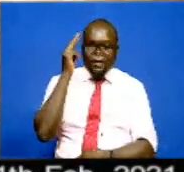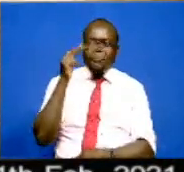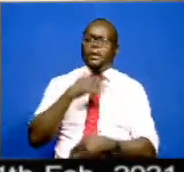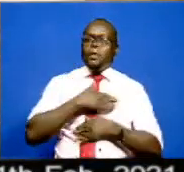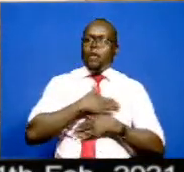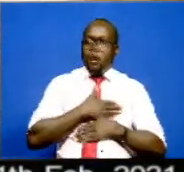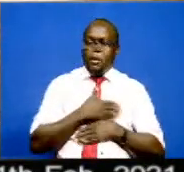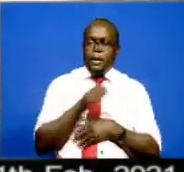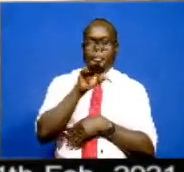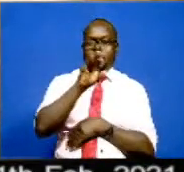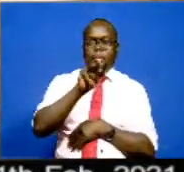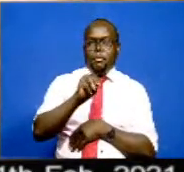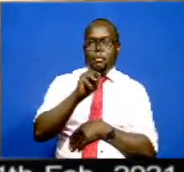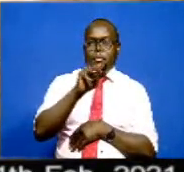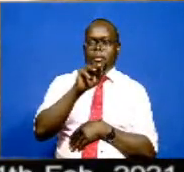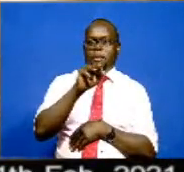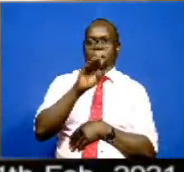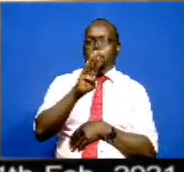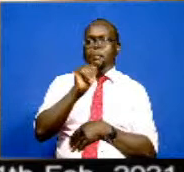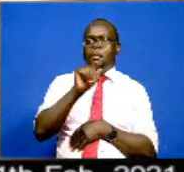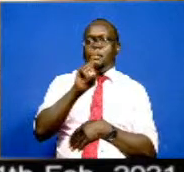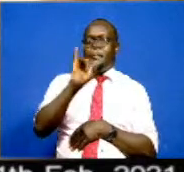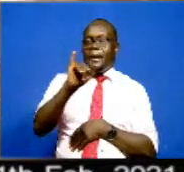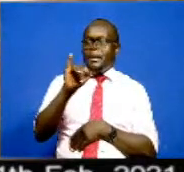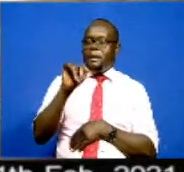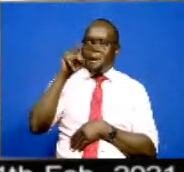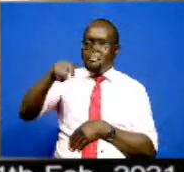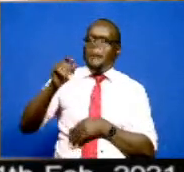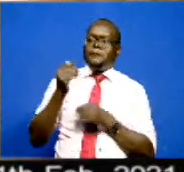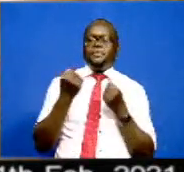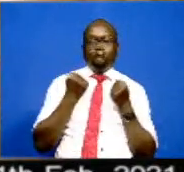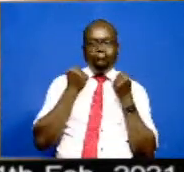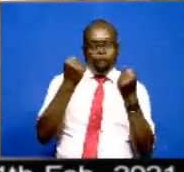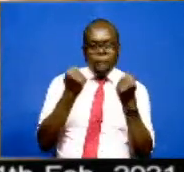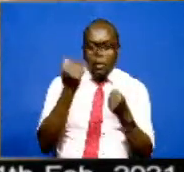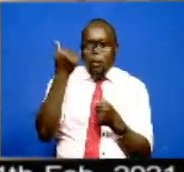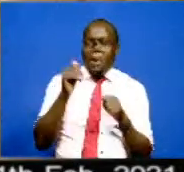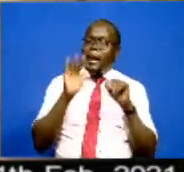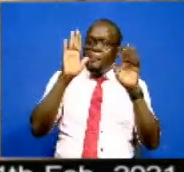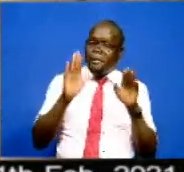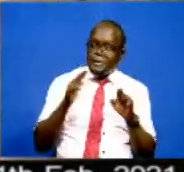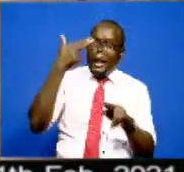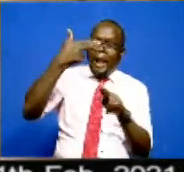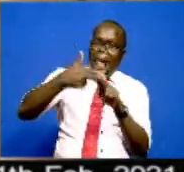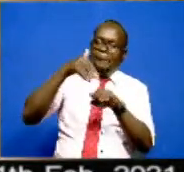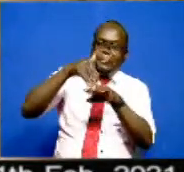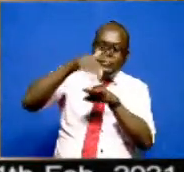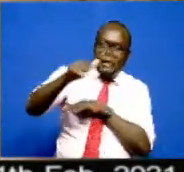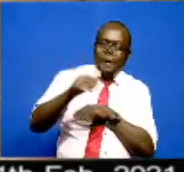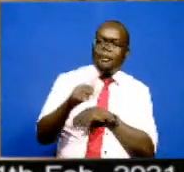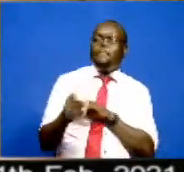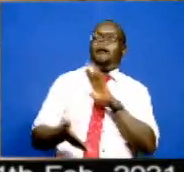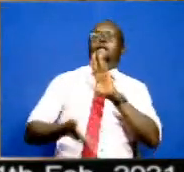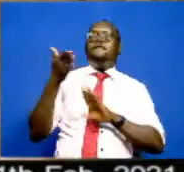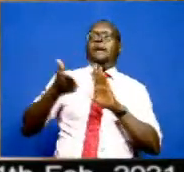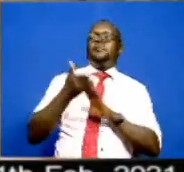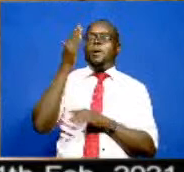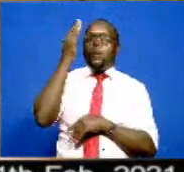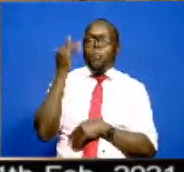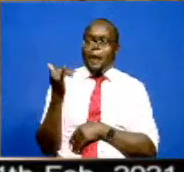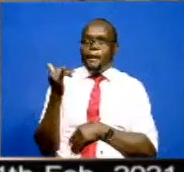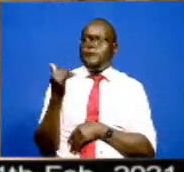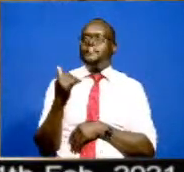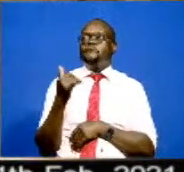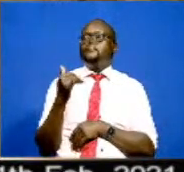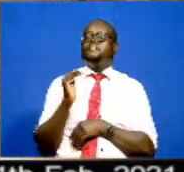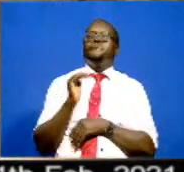Bundy explained that he had to travel, because it was important, it was necessary that these names are in place. Because going